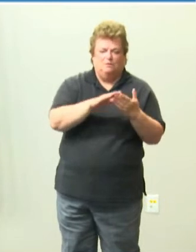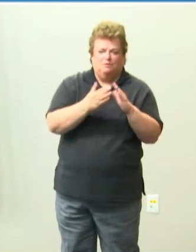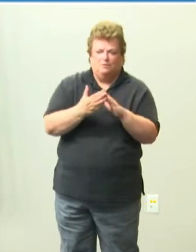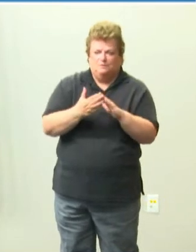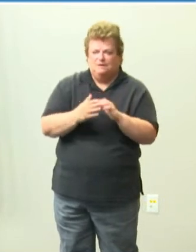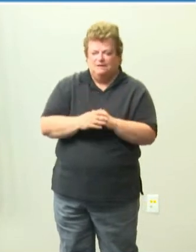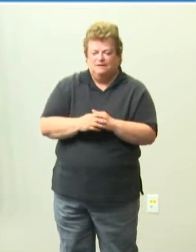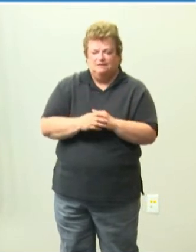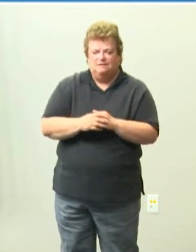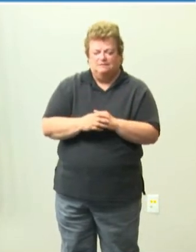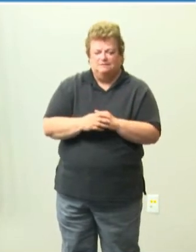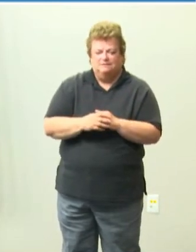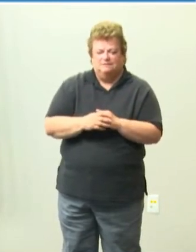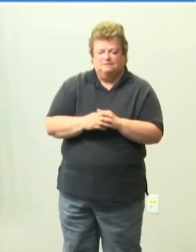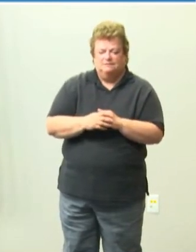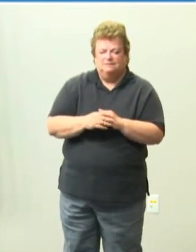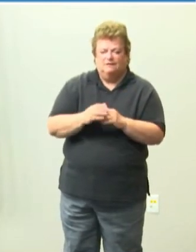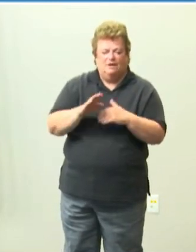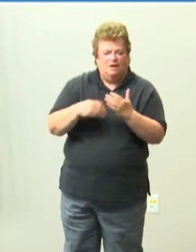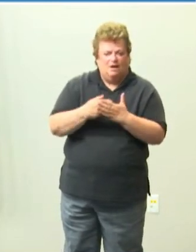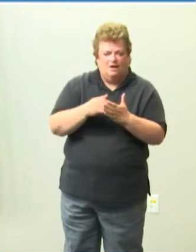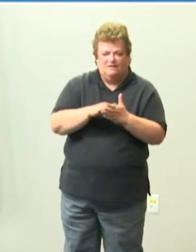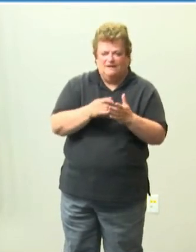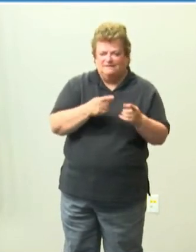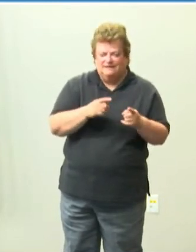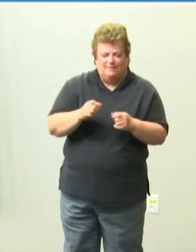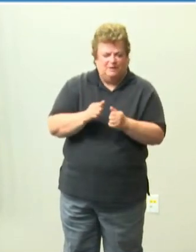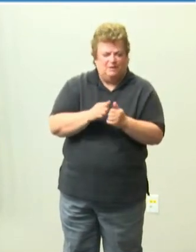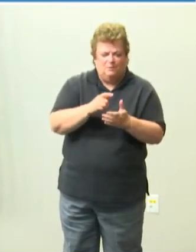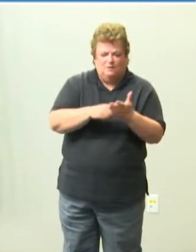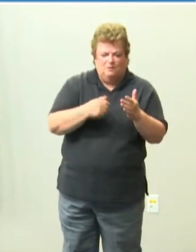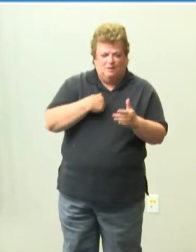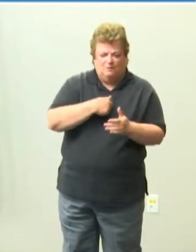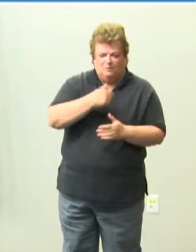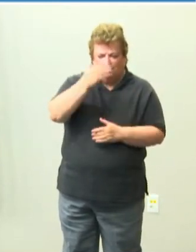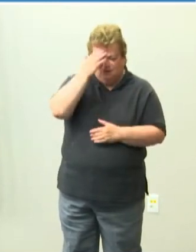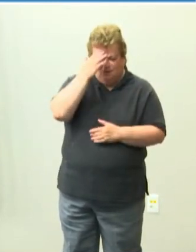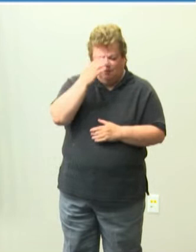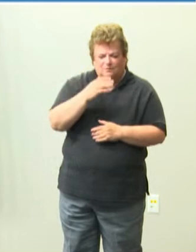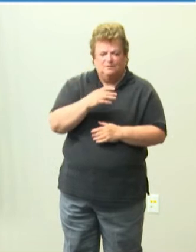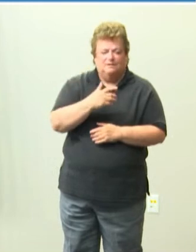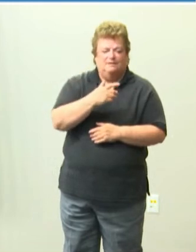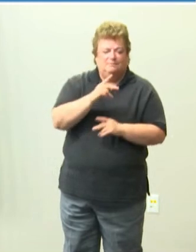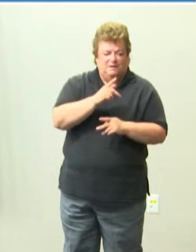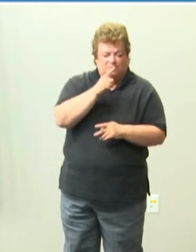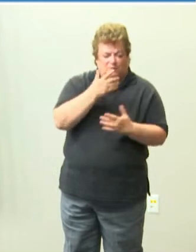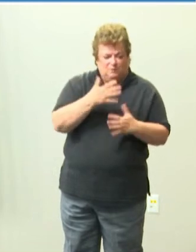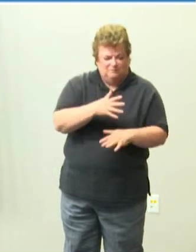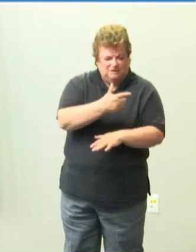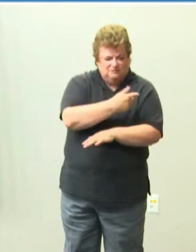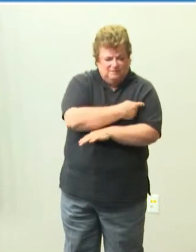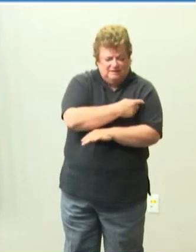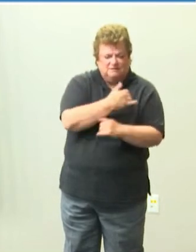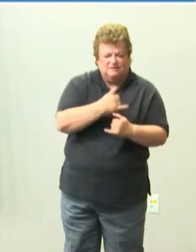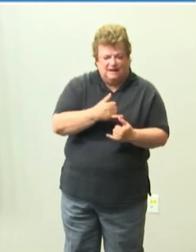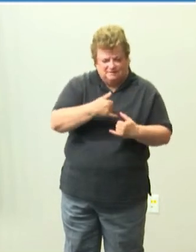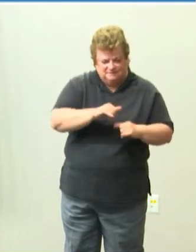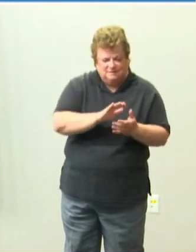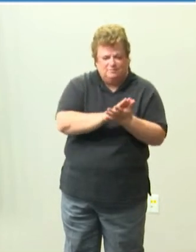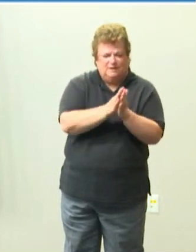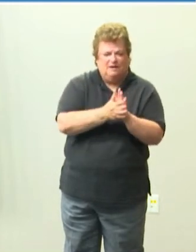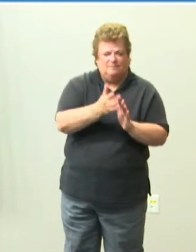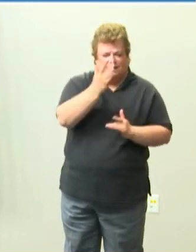Just all of the things that are happening with what we know, vaccinated people becoming ill with